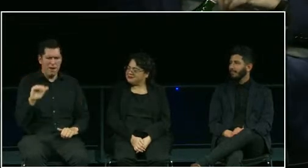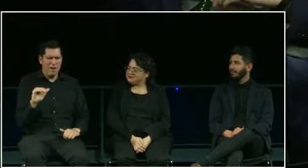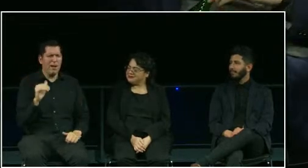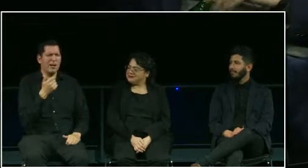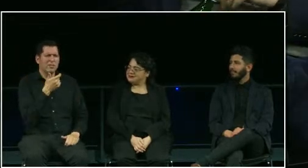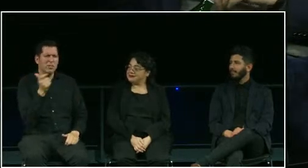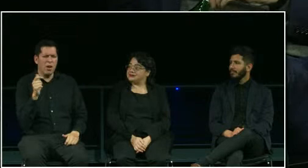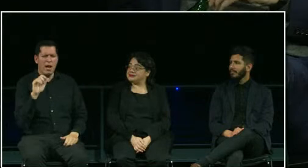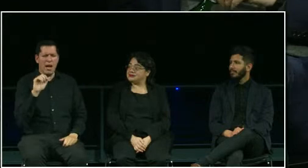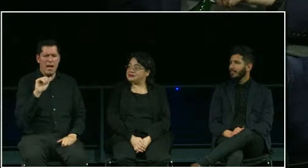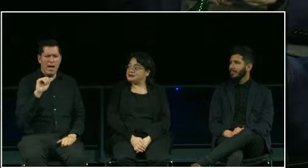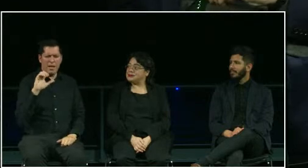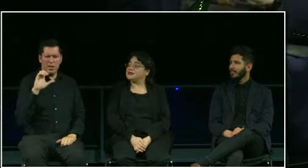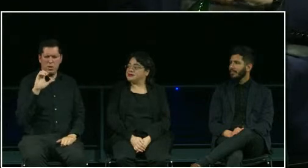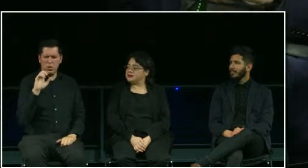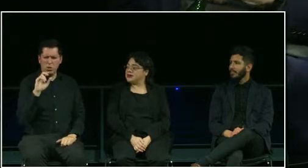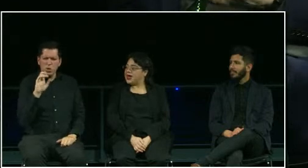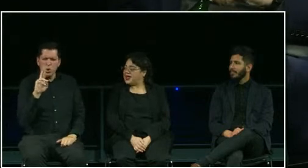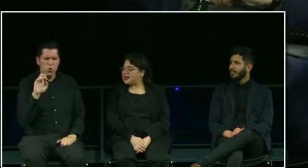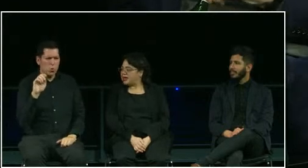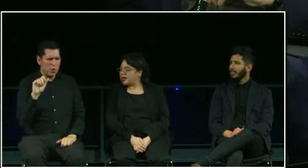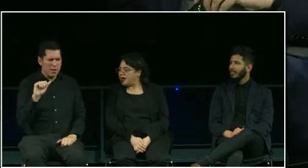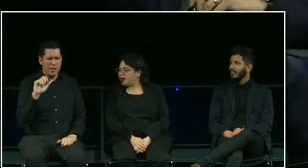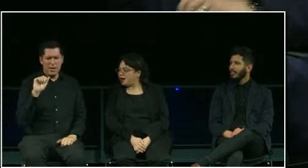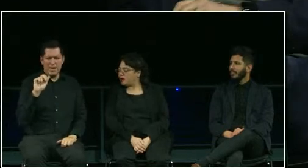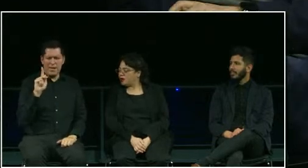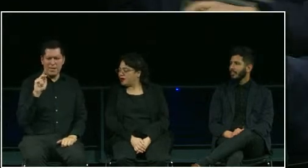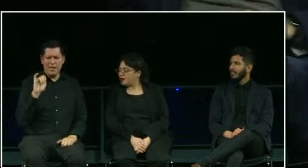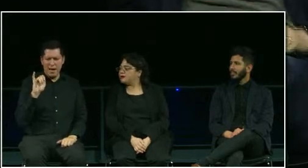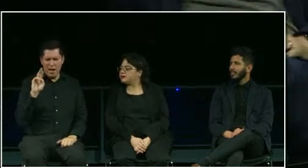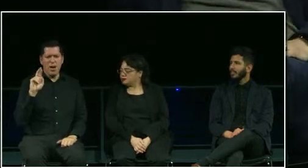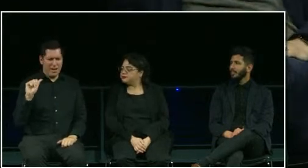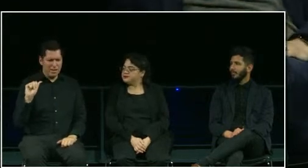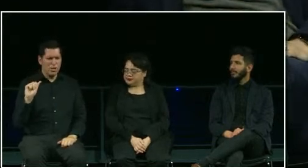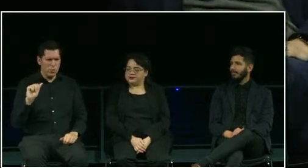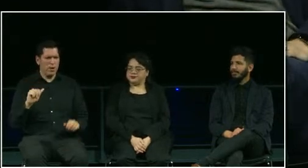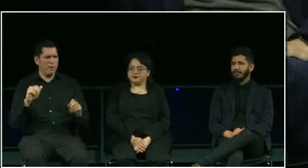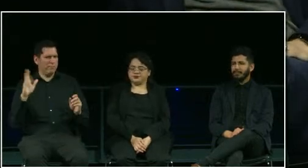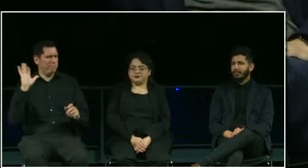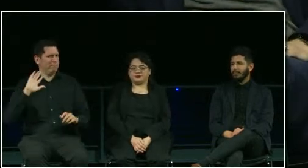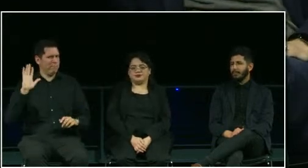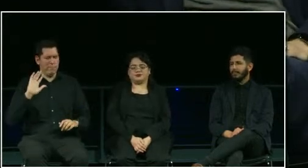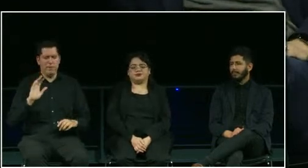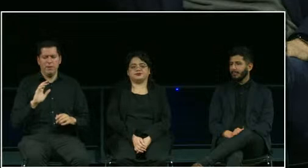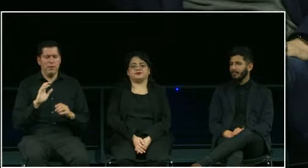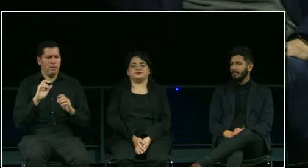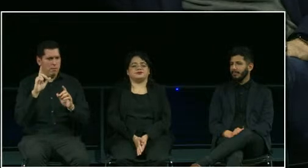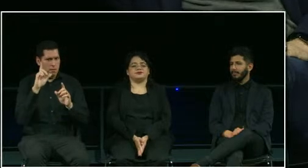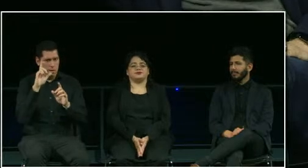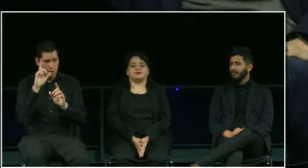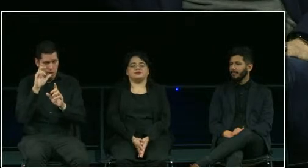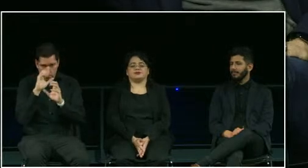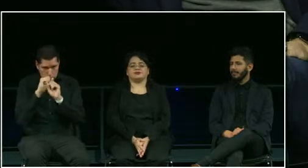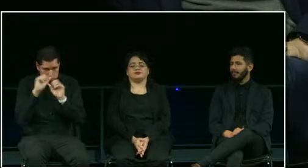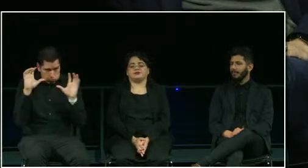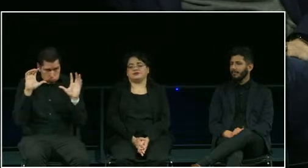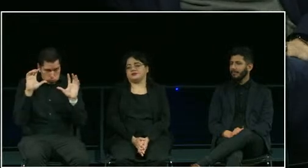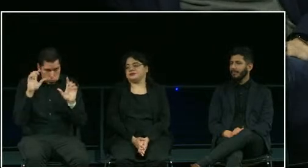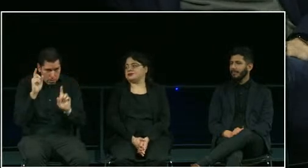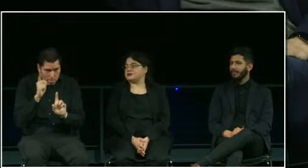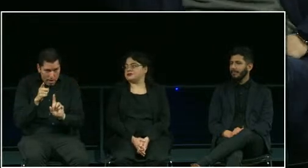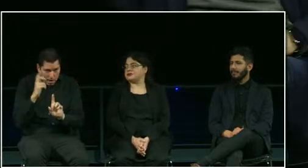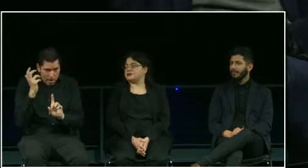Akira, the 1988 Akira, which blew my mind. And it was like, this thing is